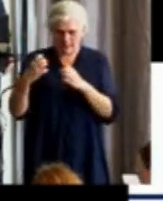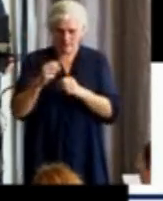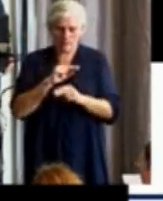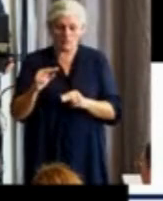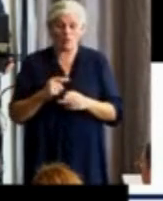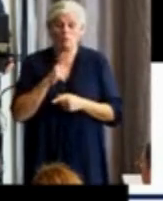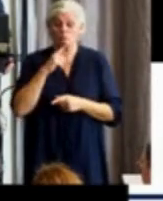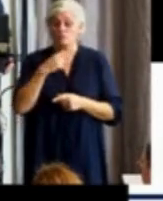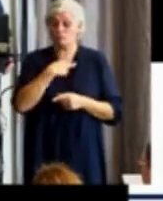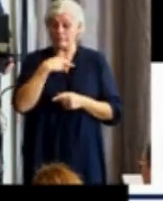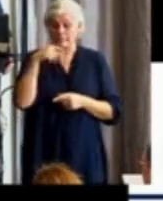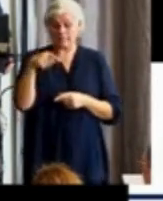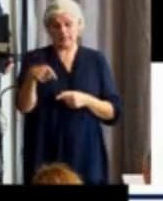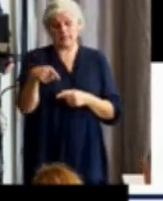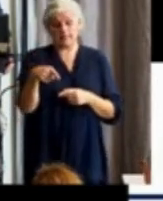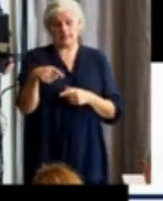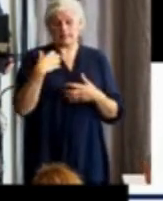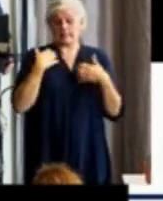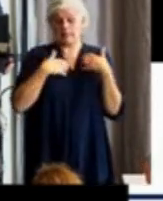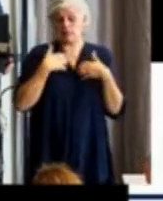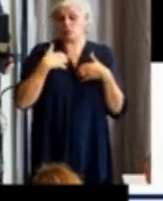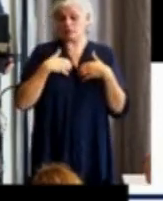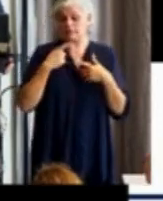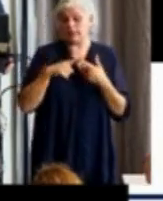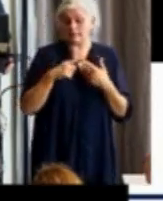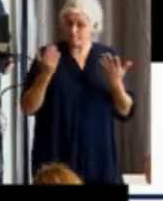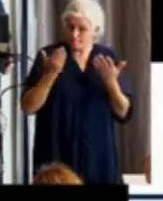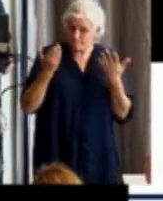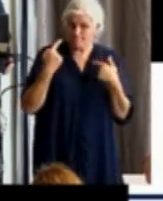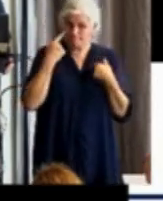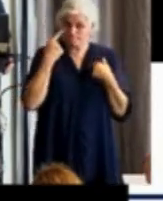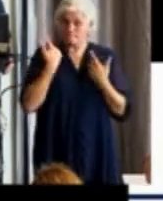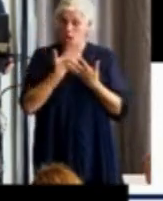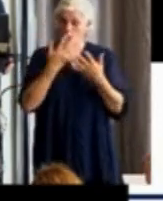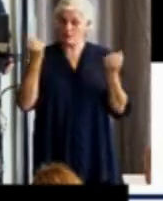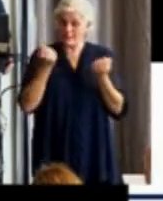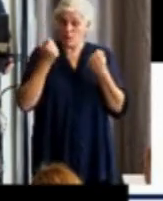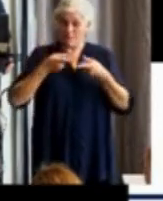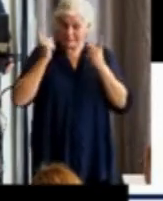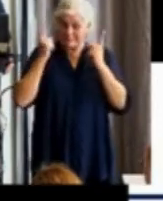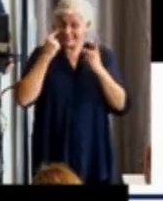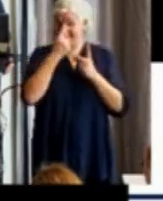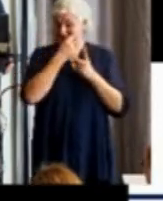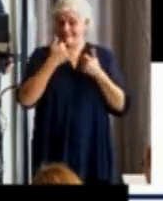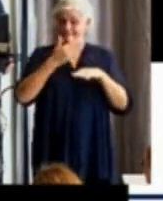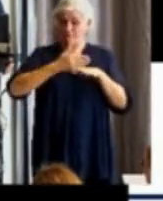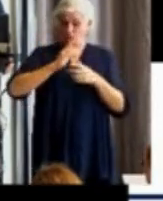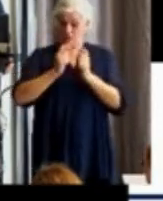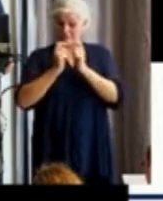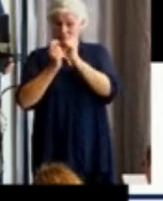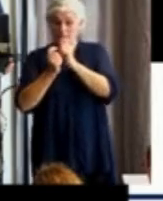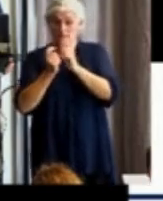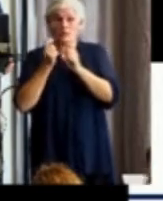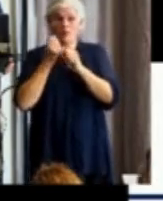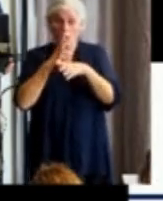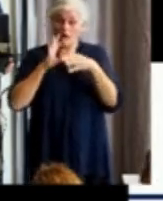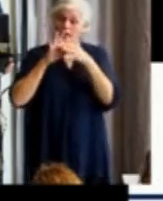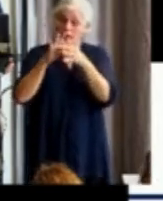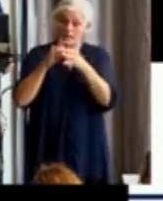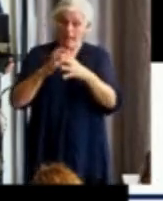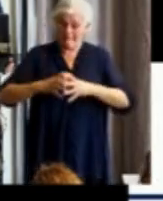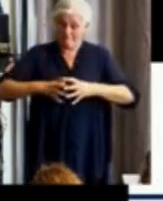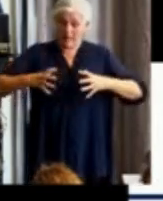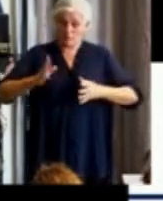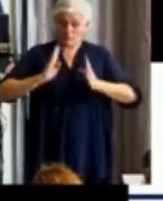But it's really, really interesting and really encouraging that the sort of signals that we're seeing as part of these functional changes are to do with